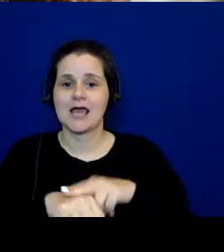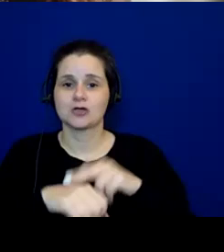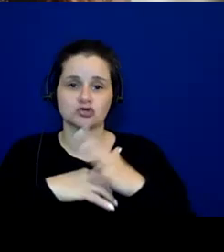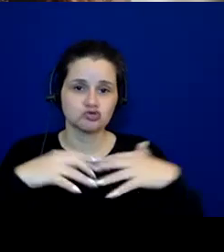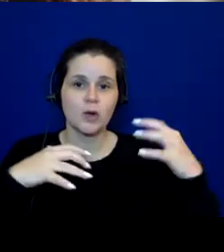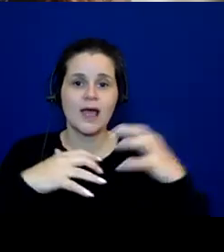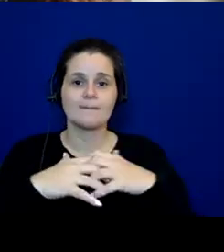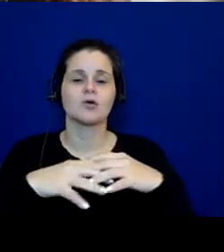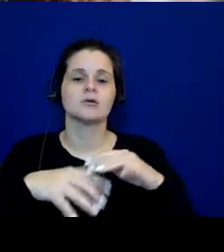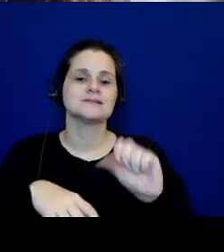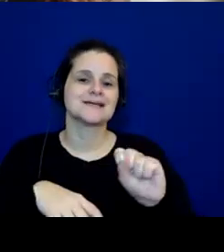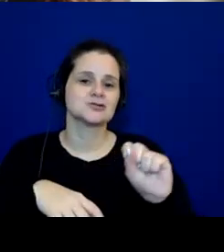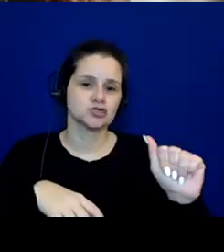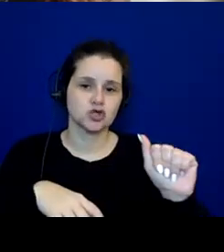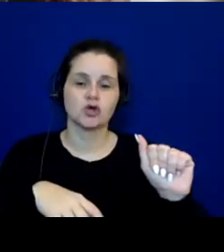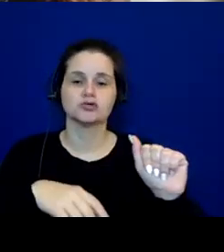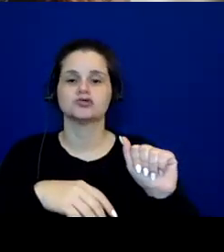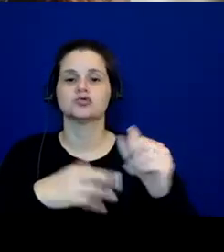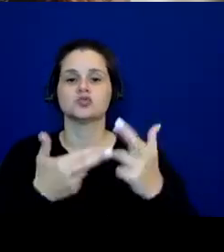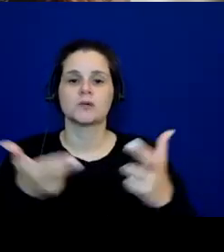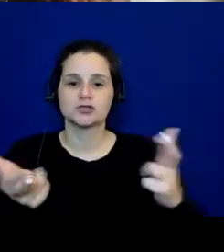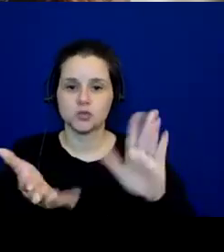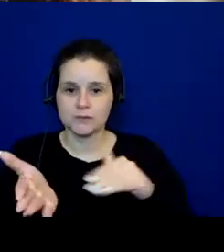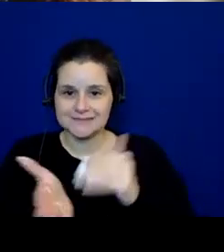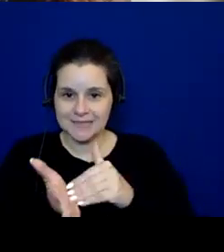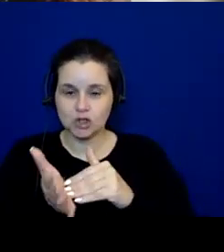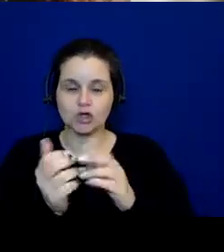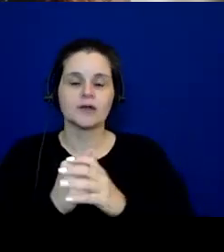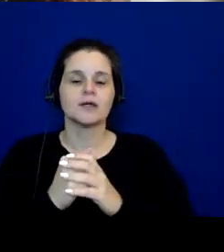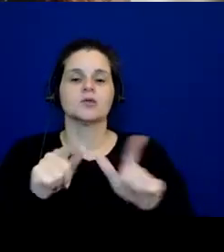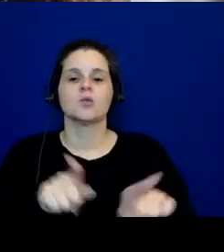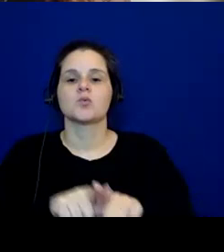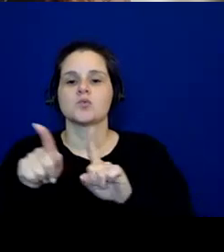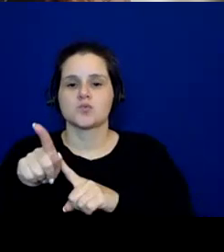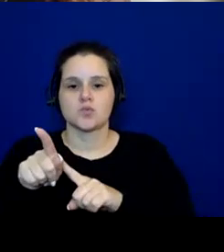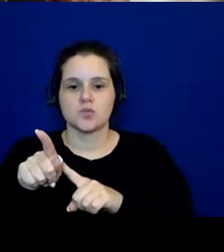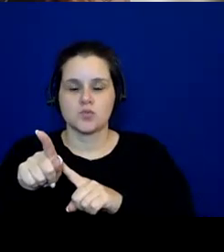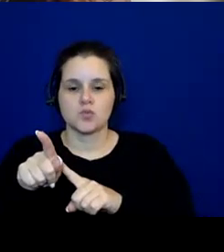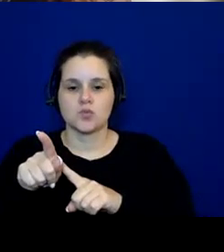Assault Resource Center, and there is